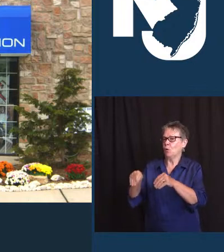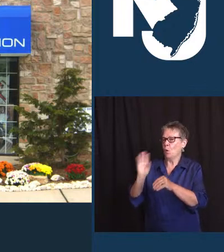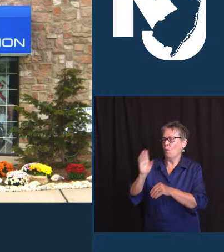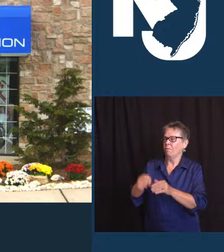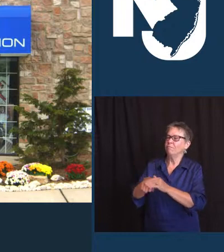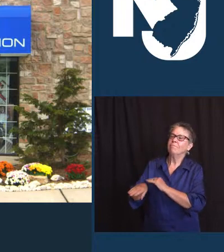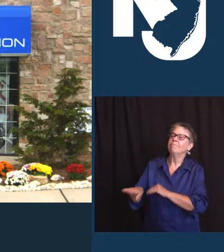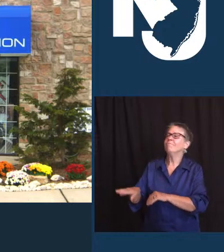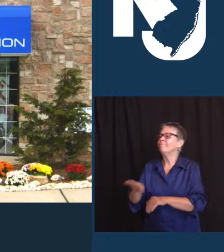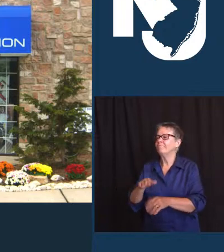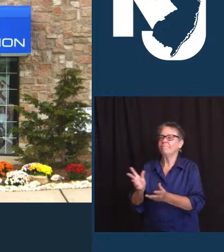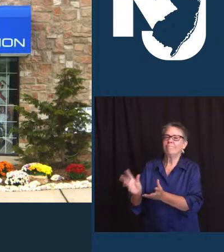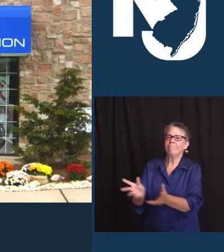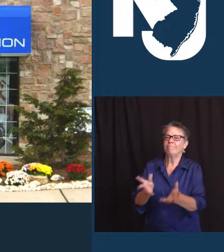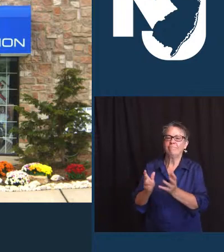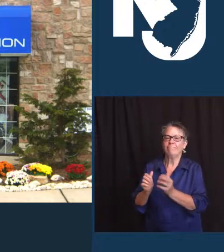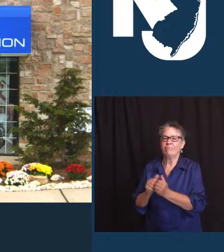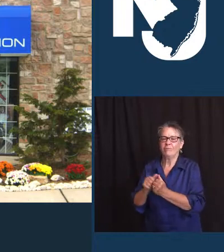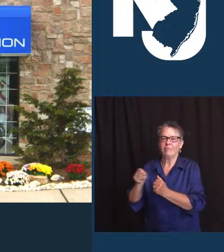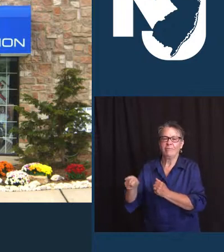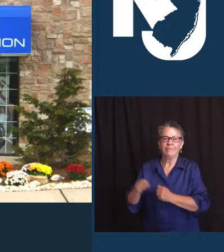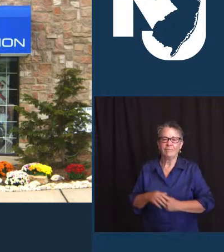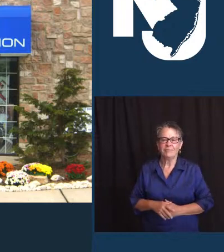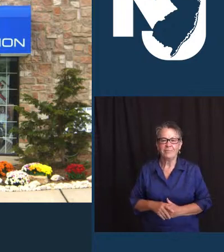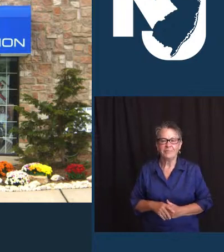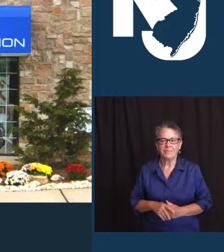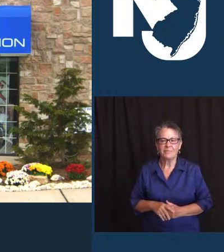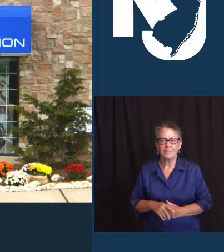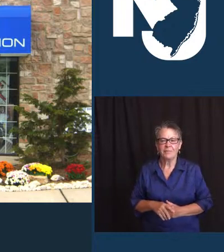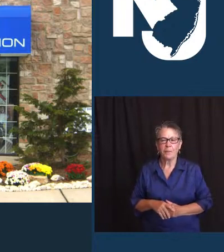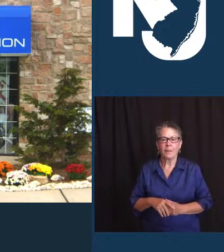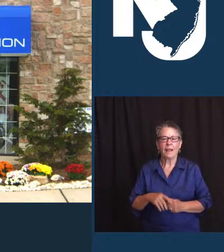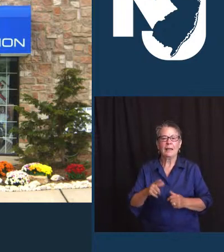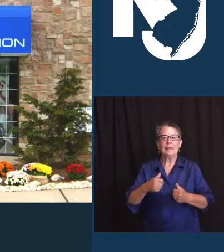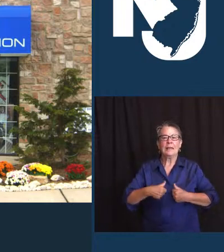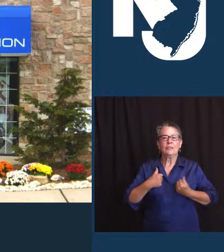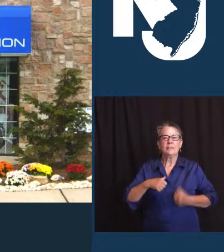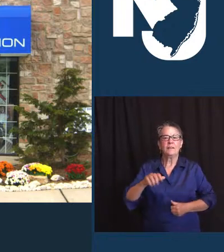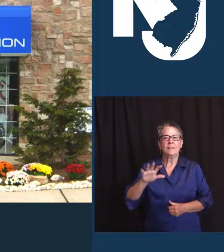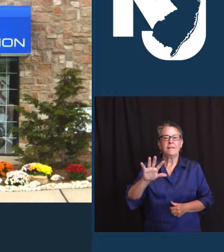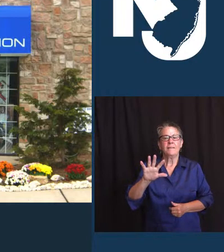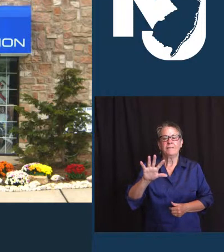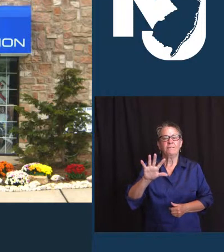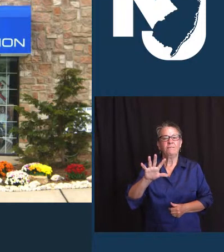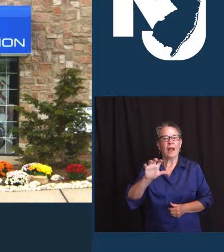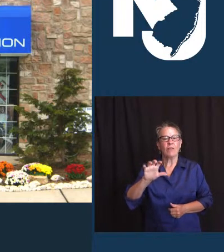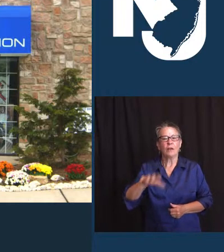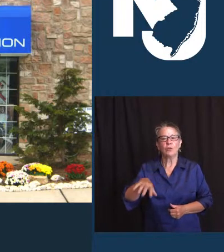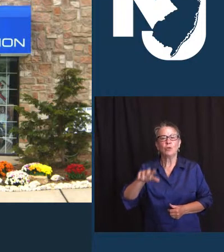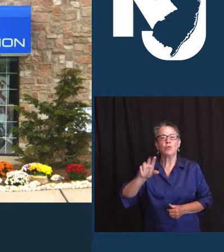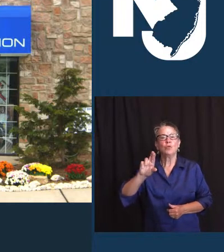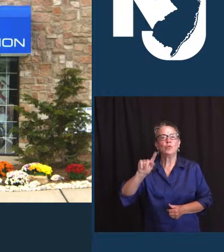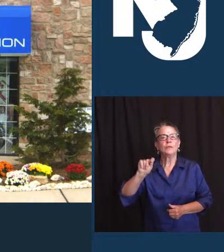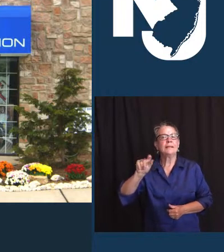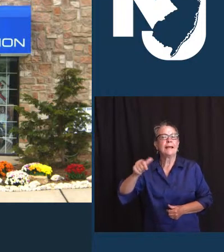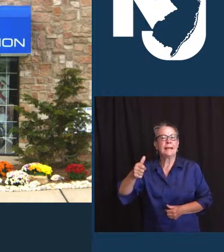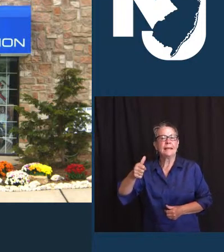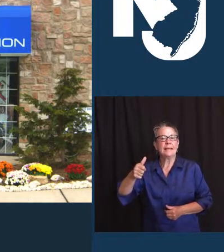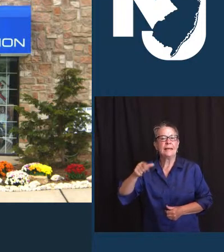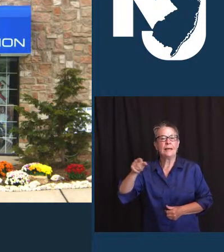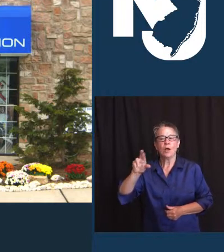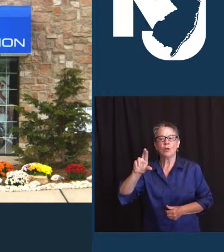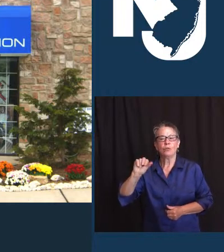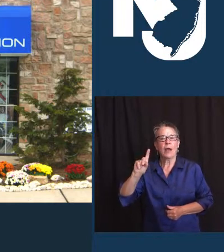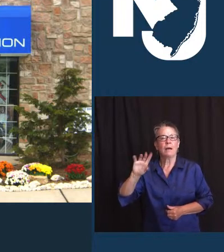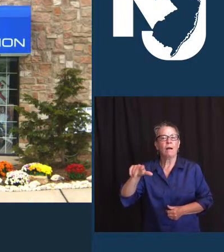email address on there, 500 Route 10 in Randolph. And then the website is soccerevolution.com. Check